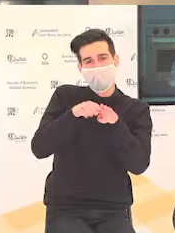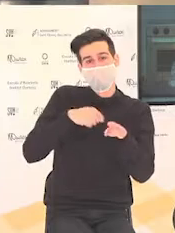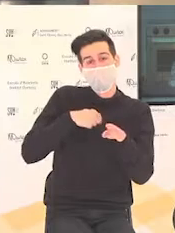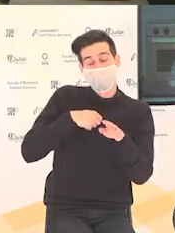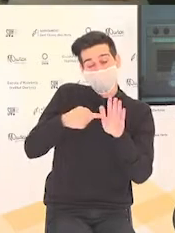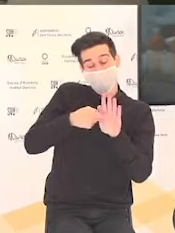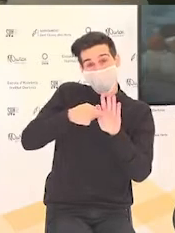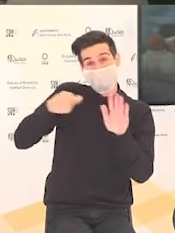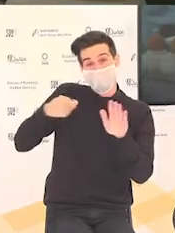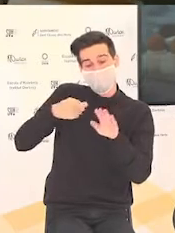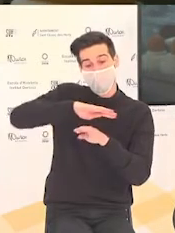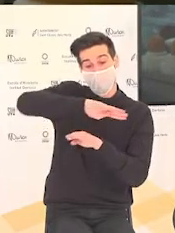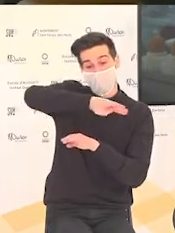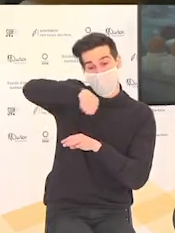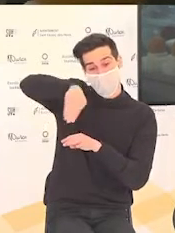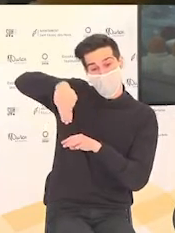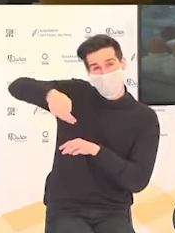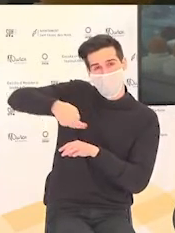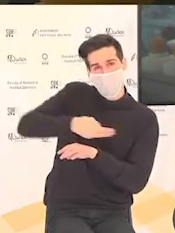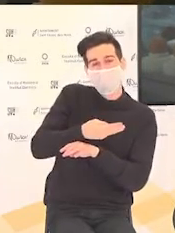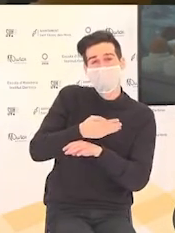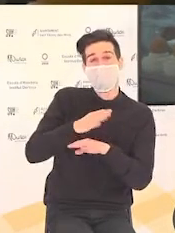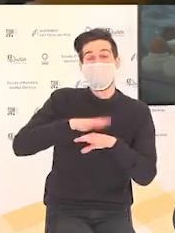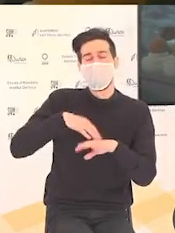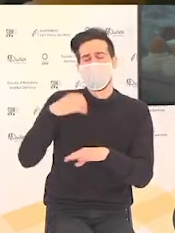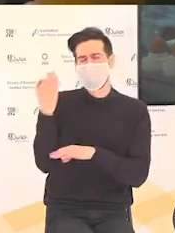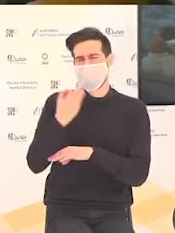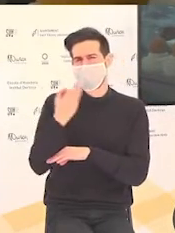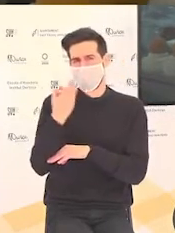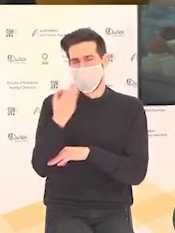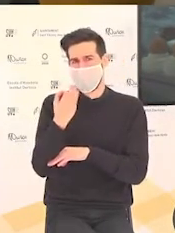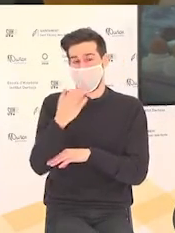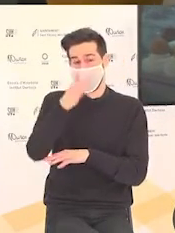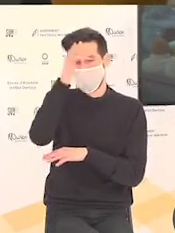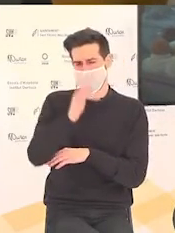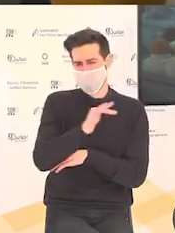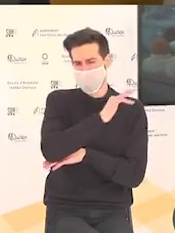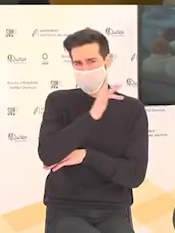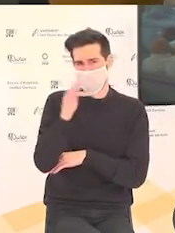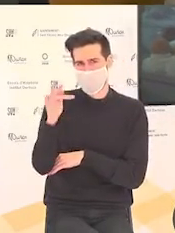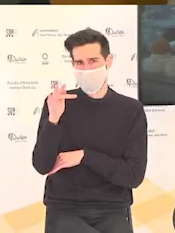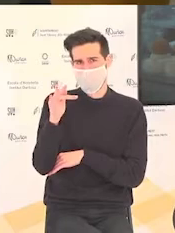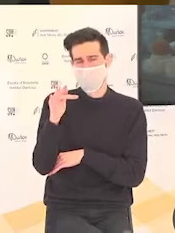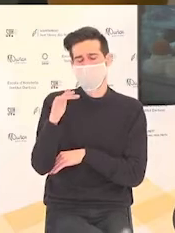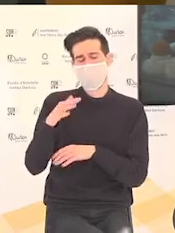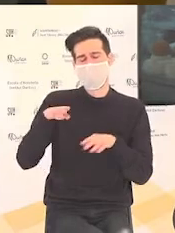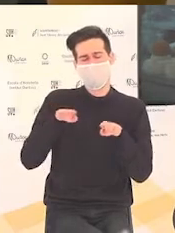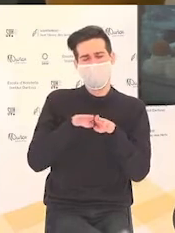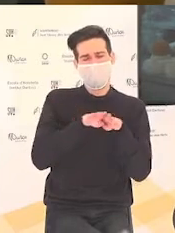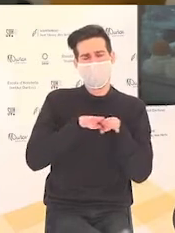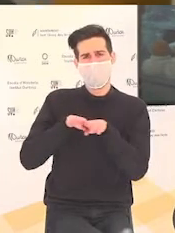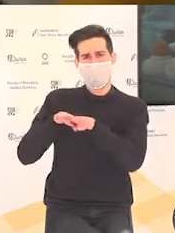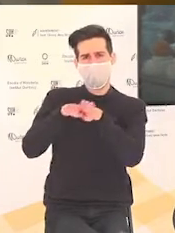espátula lo retiro para asegurarme de que queda totalmente homogéneo.